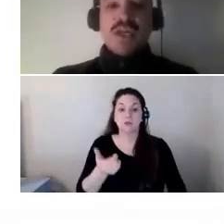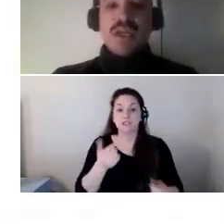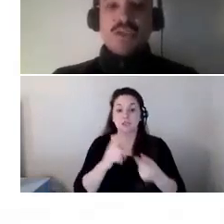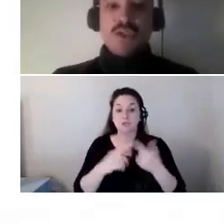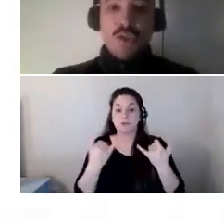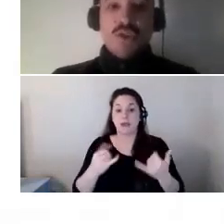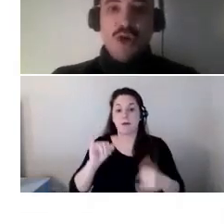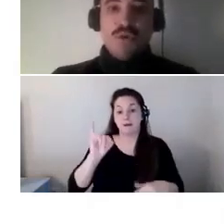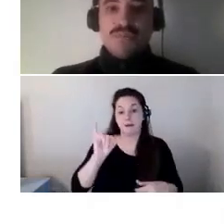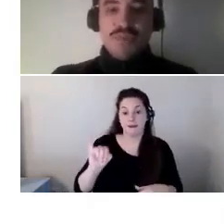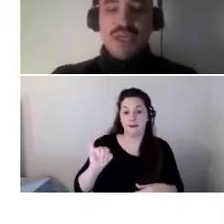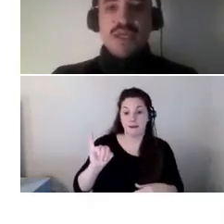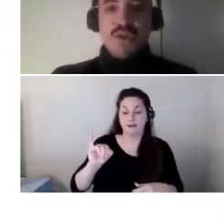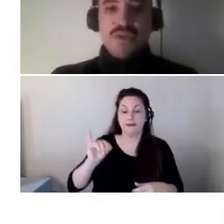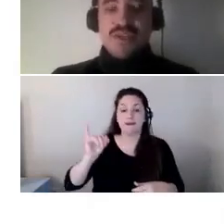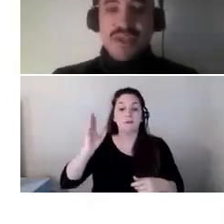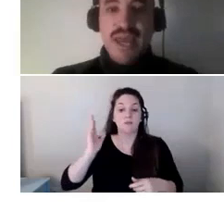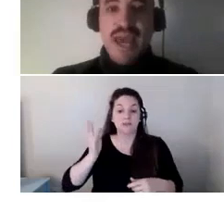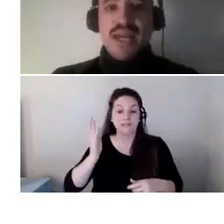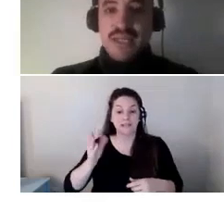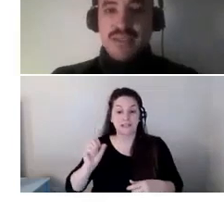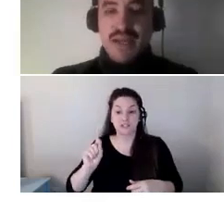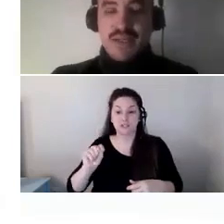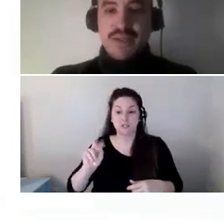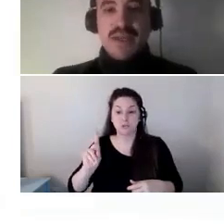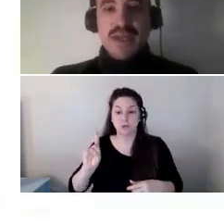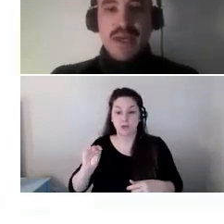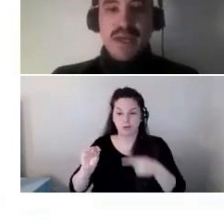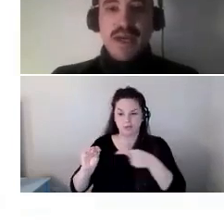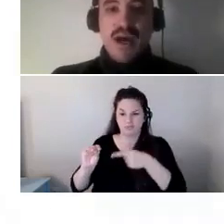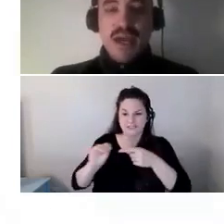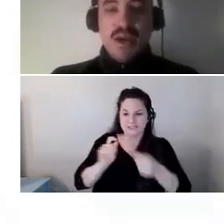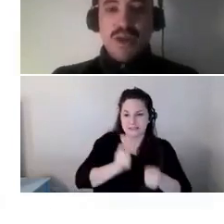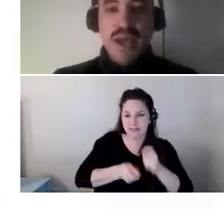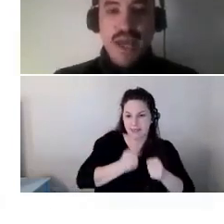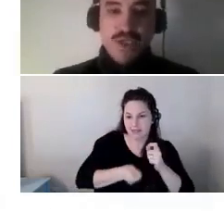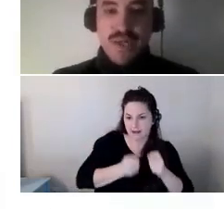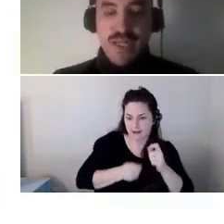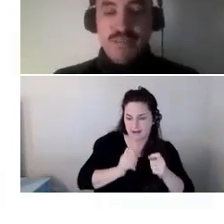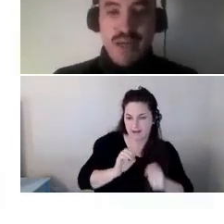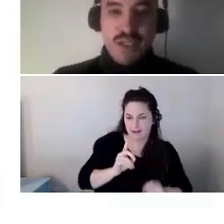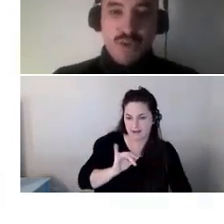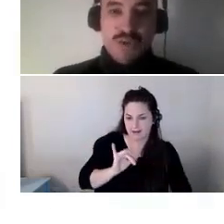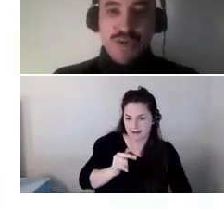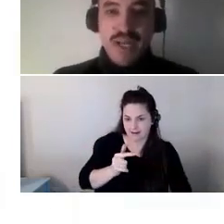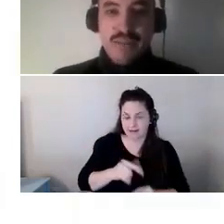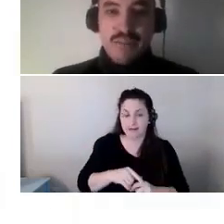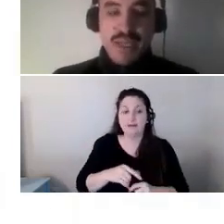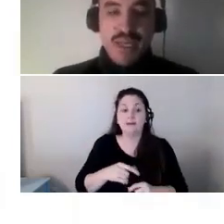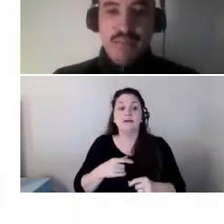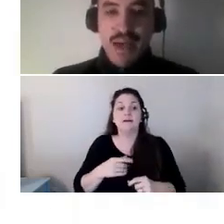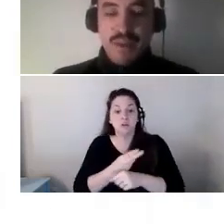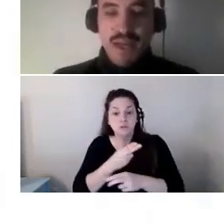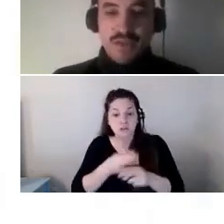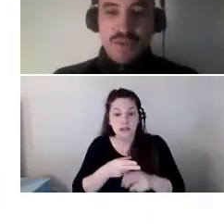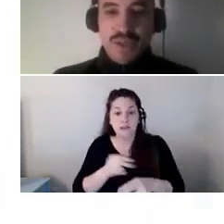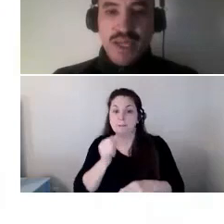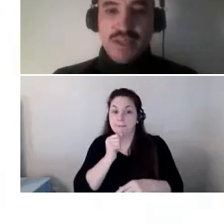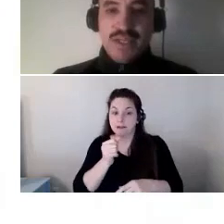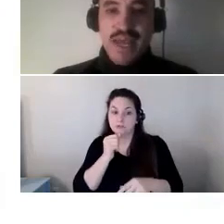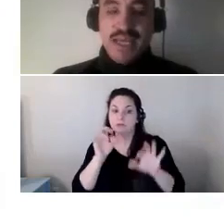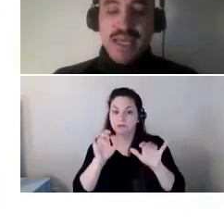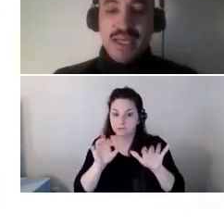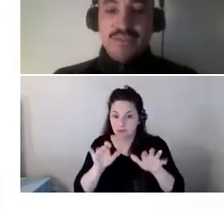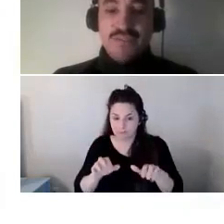iPresentation Studio. So this is the editing site. I will enter in my username and my password